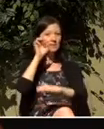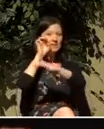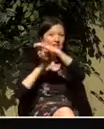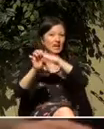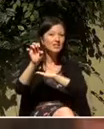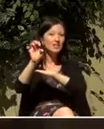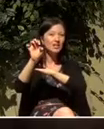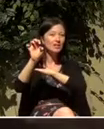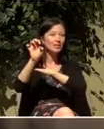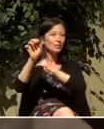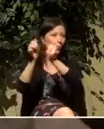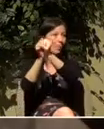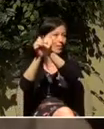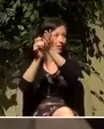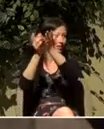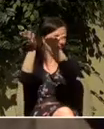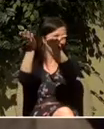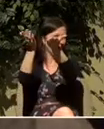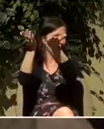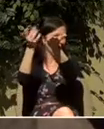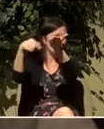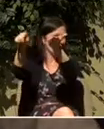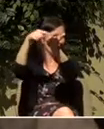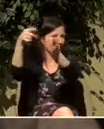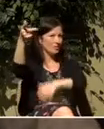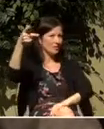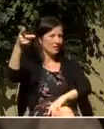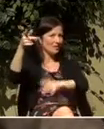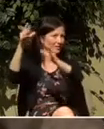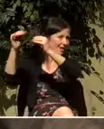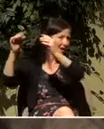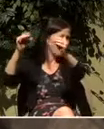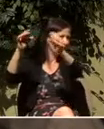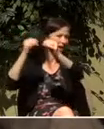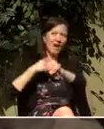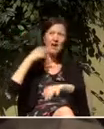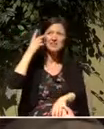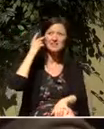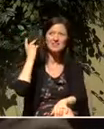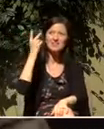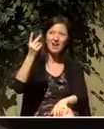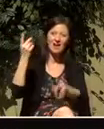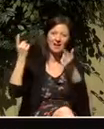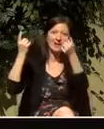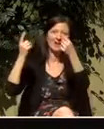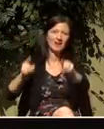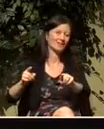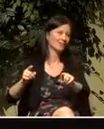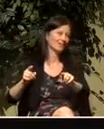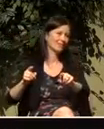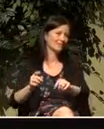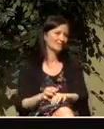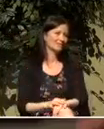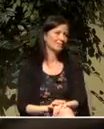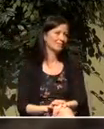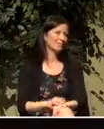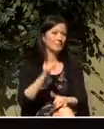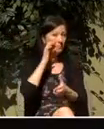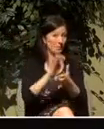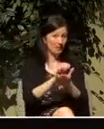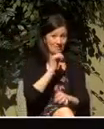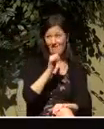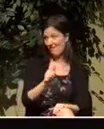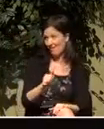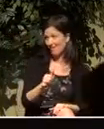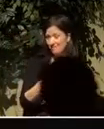from heaven because they were there talking with Jesus. I know, I saw it happen. But believe it or not,